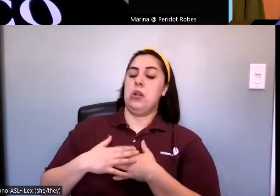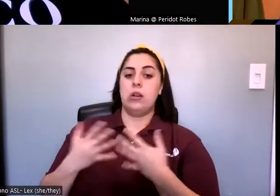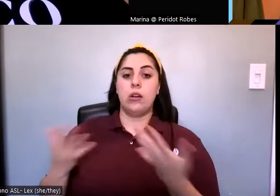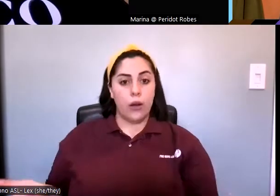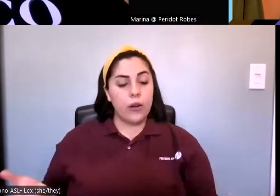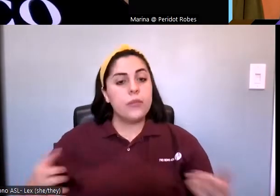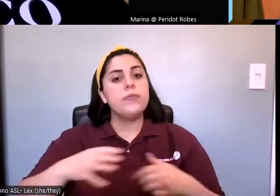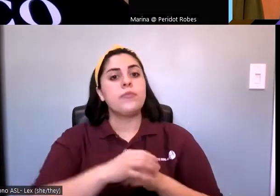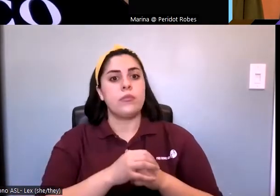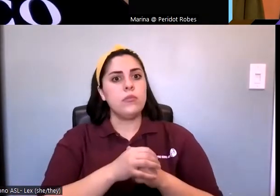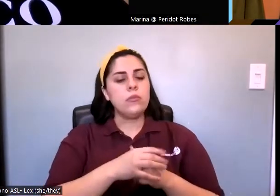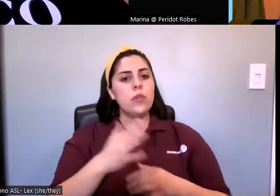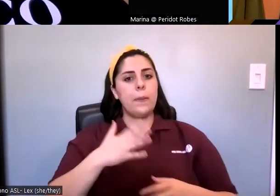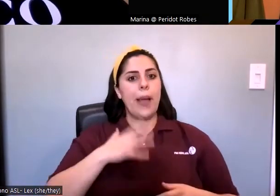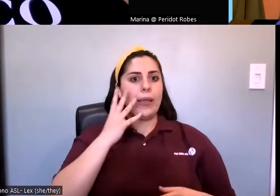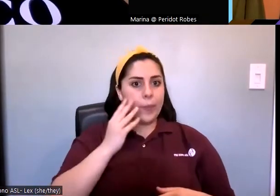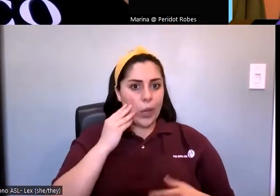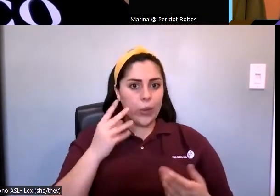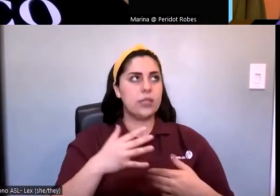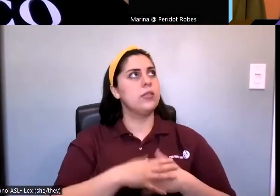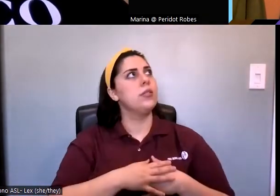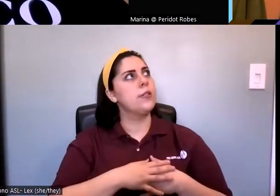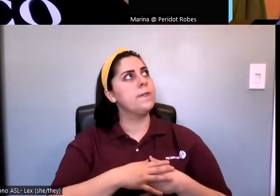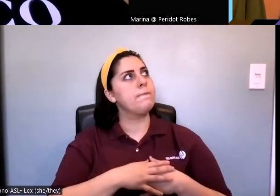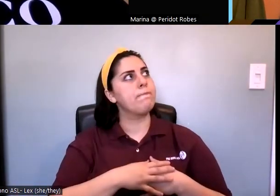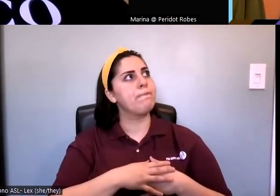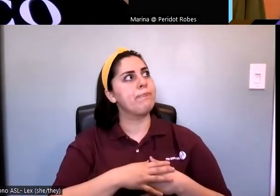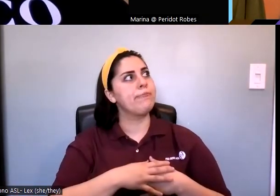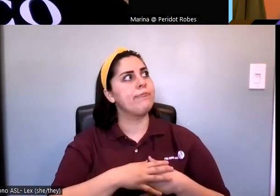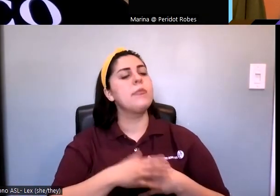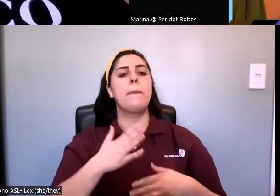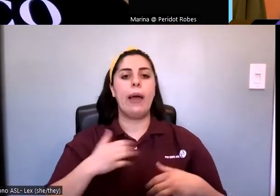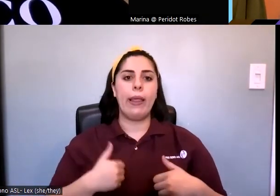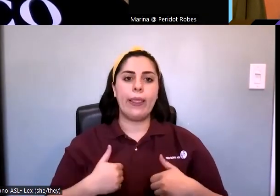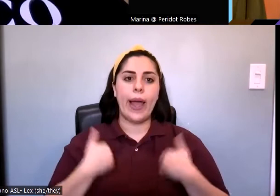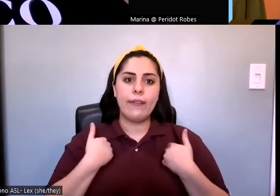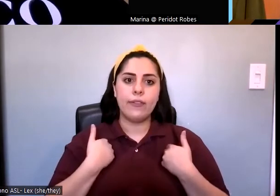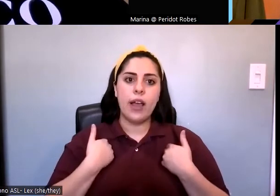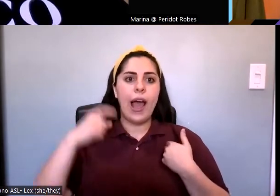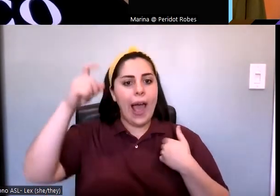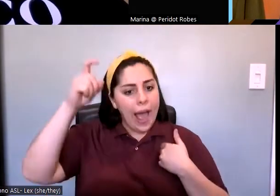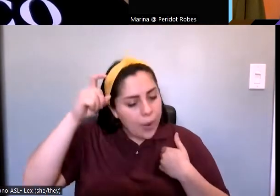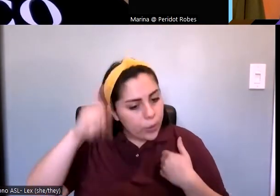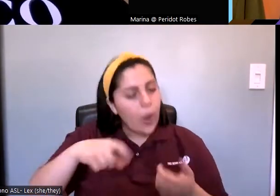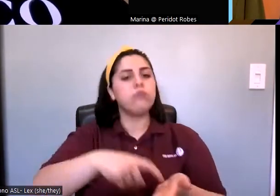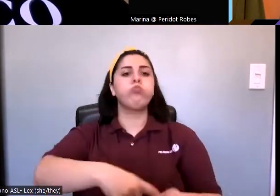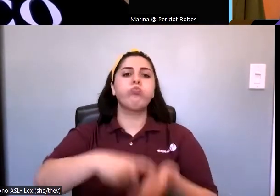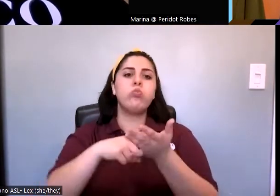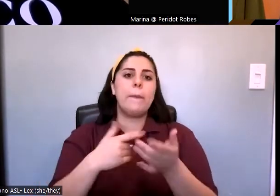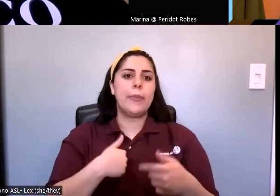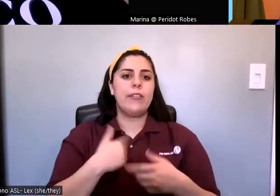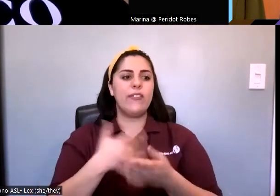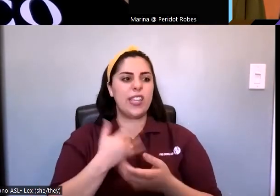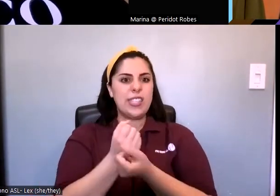kid. So my whole I don't get to live my best life if I don't feel safe. So I surround myself with very